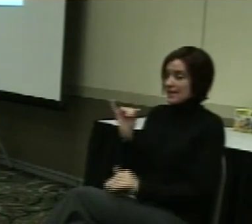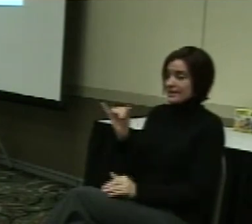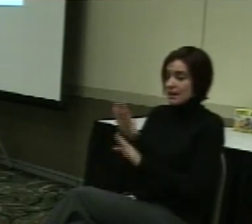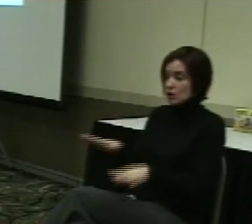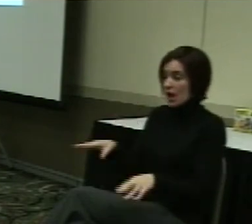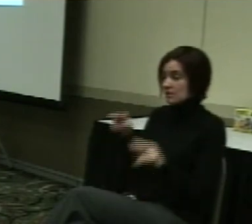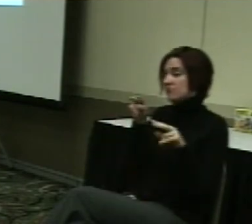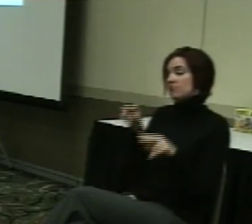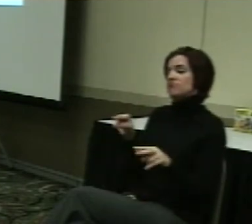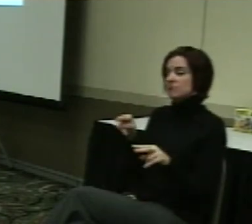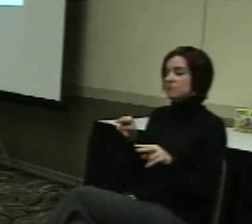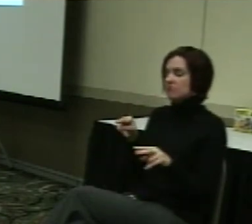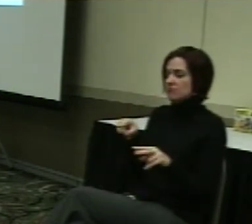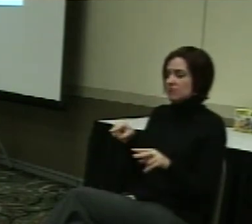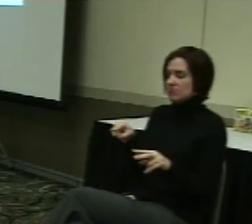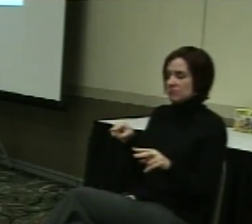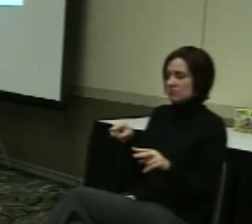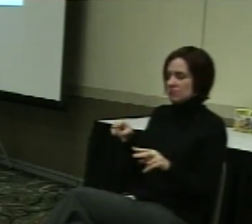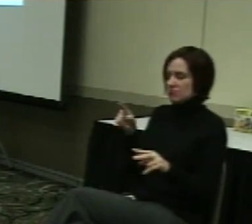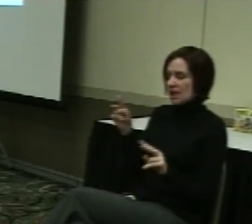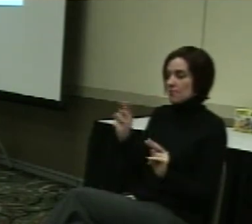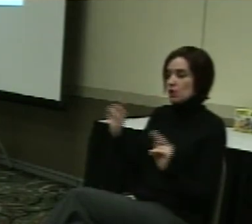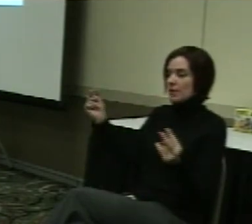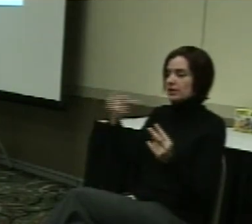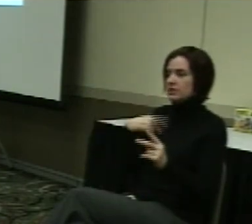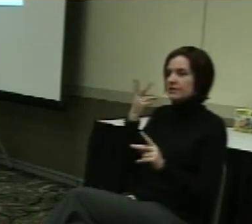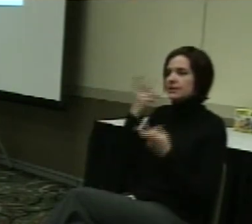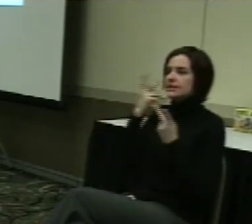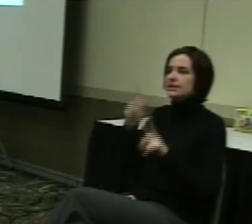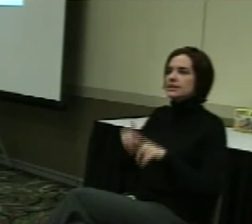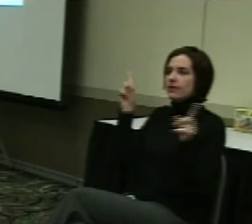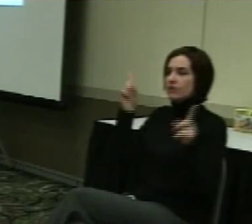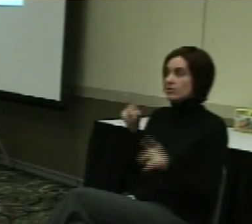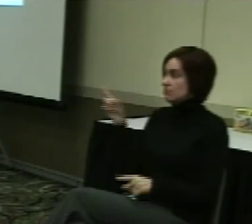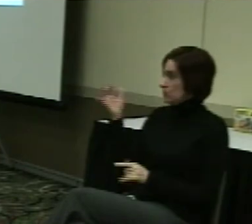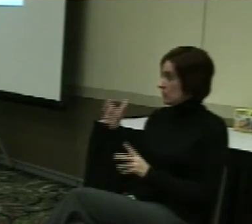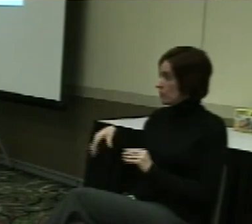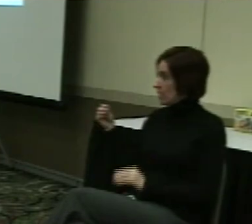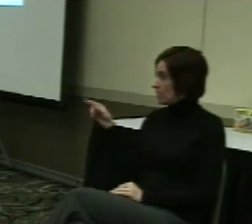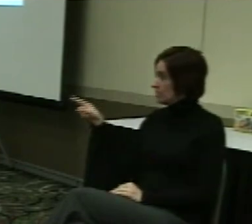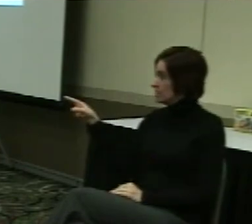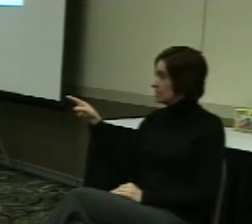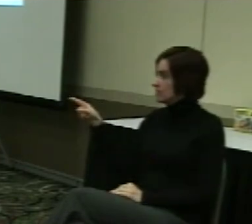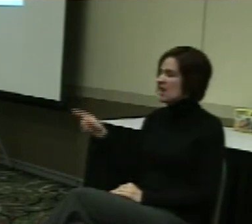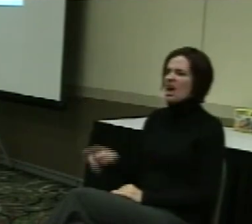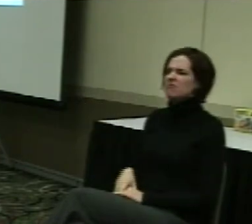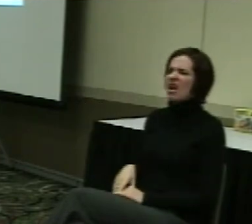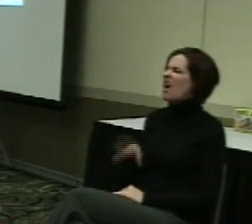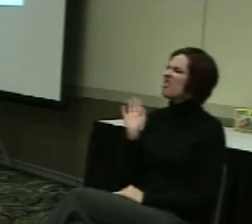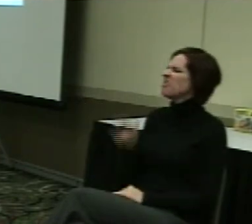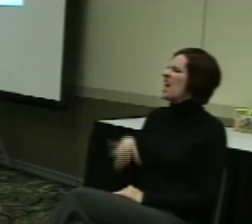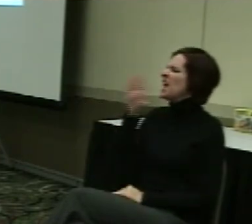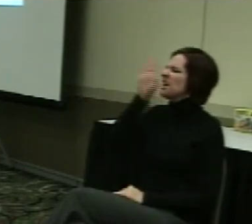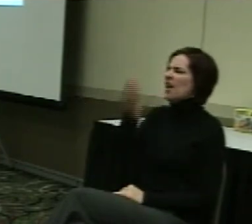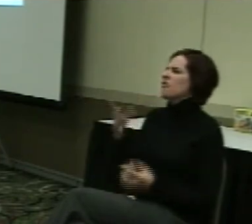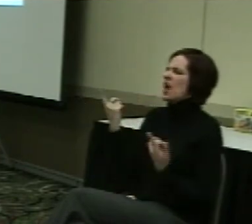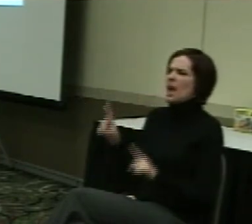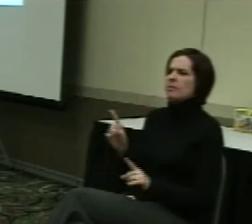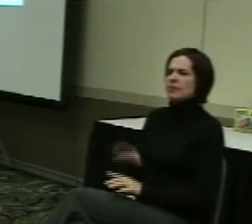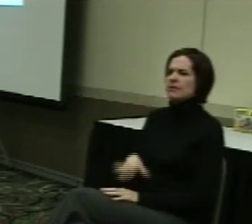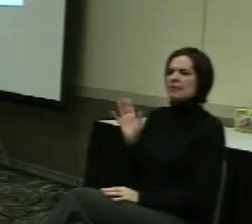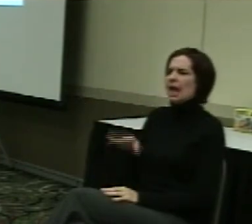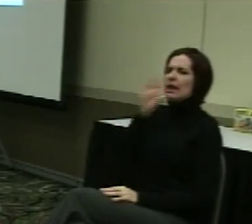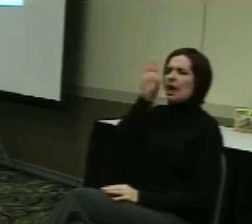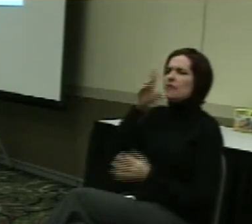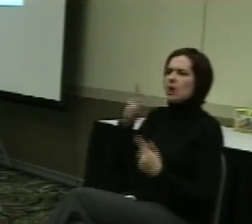child and see the child so differently. Do you want to add to that, Linda? No, I was going to say that never happens. That never happens, Linda says. That all